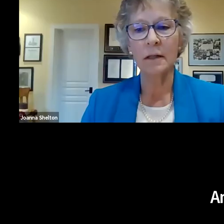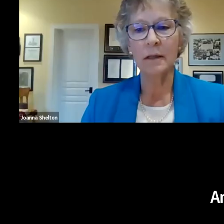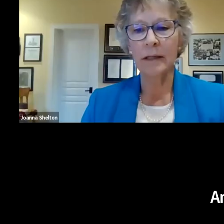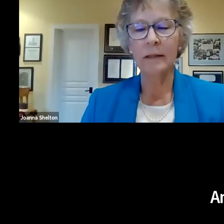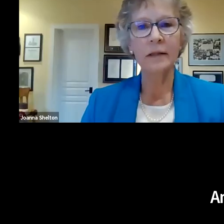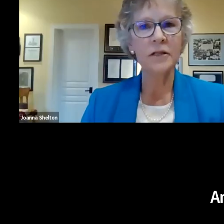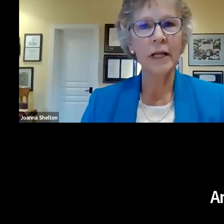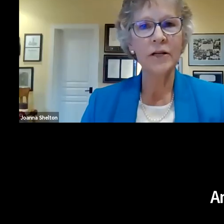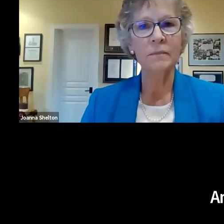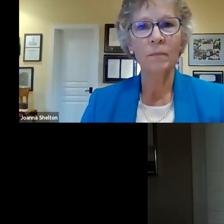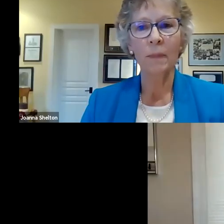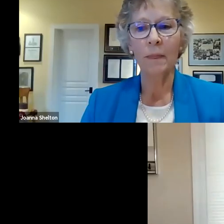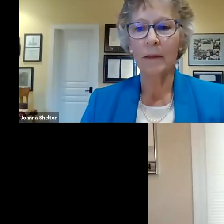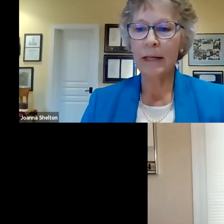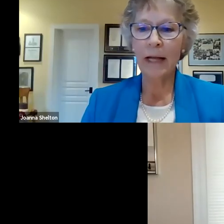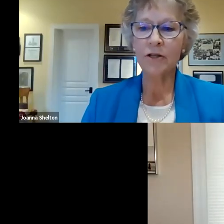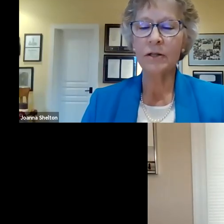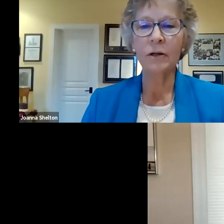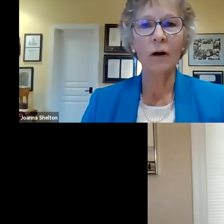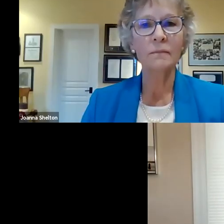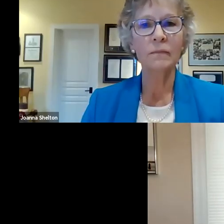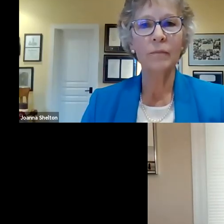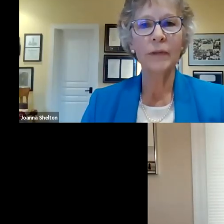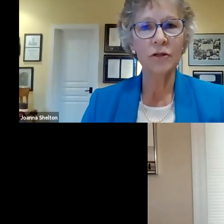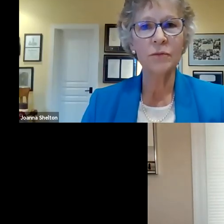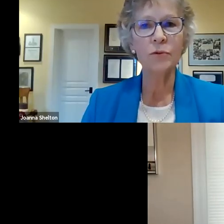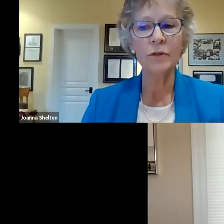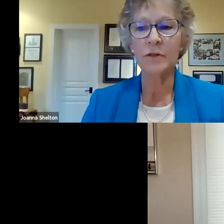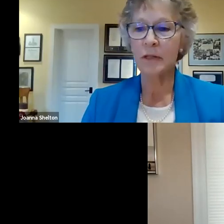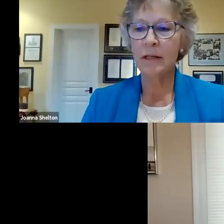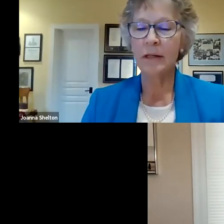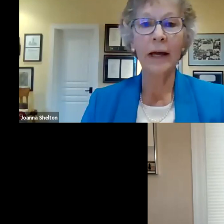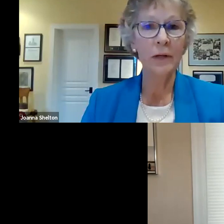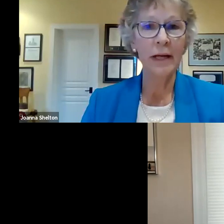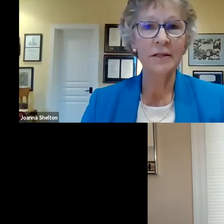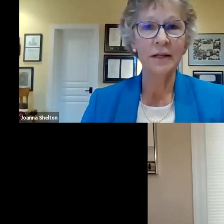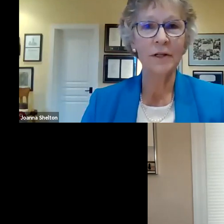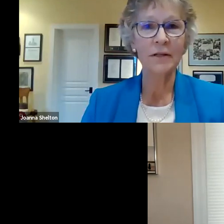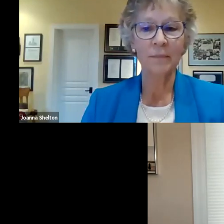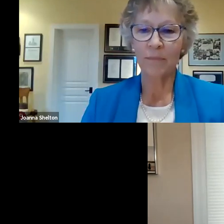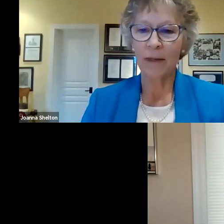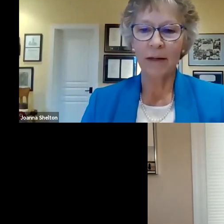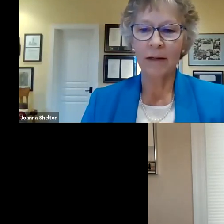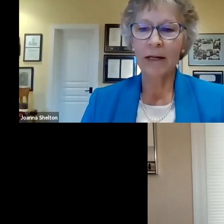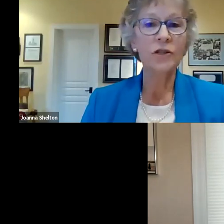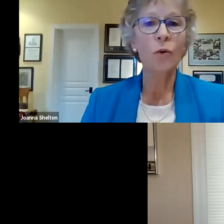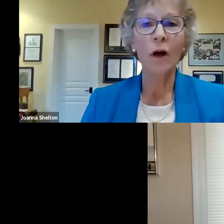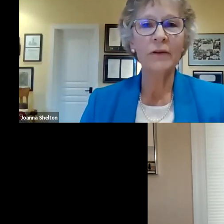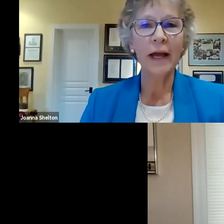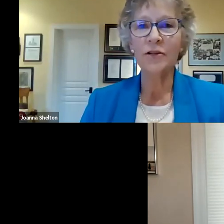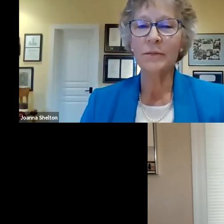law, legislation, election law, jurisprudence, and related subjects.